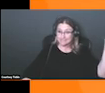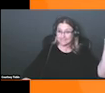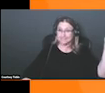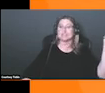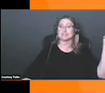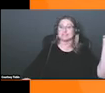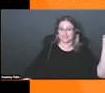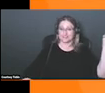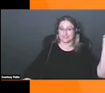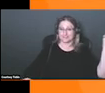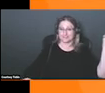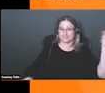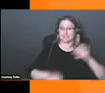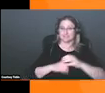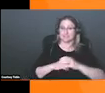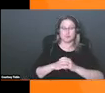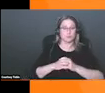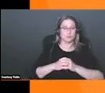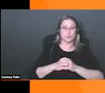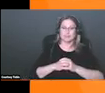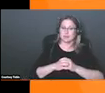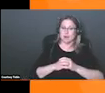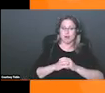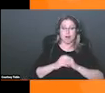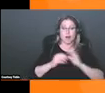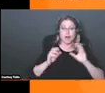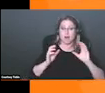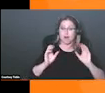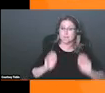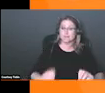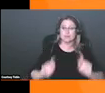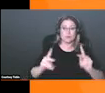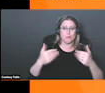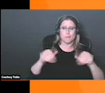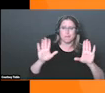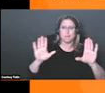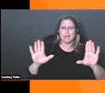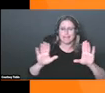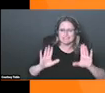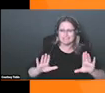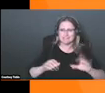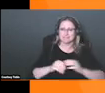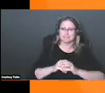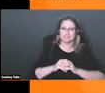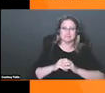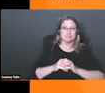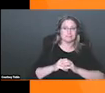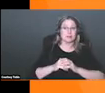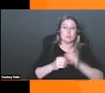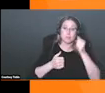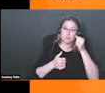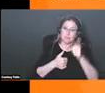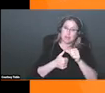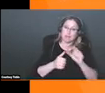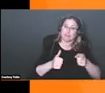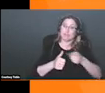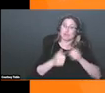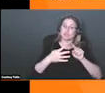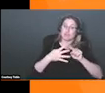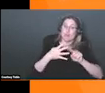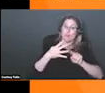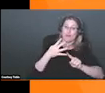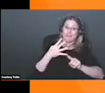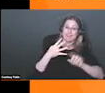beginning of a great opportunity and relationship going back to the stewardship. Make